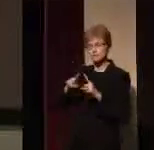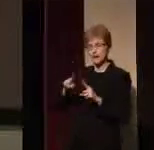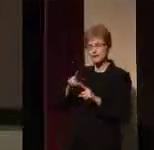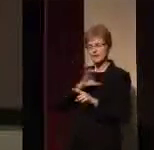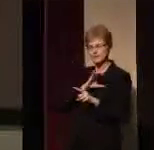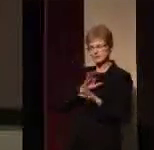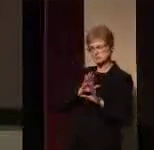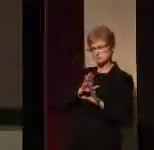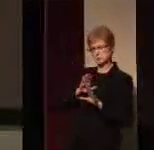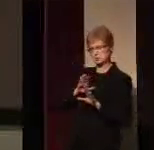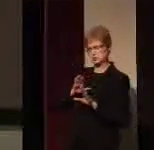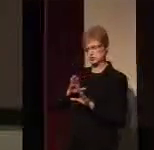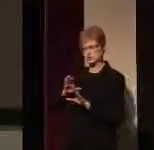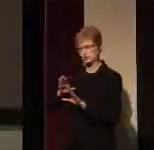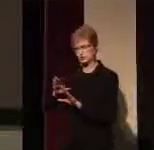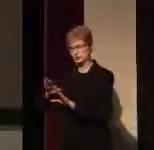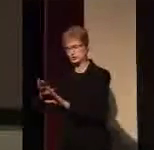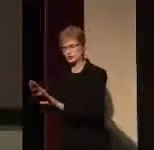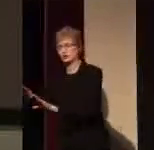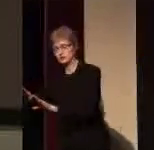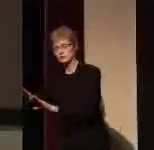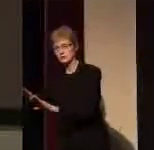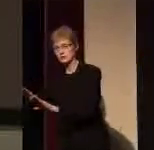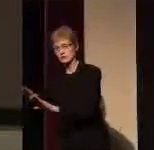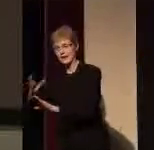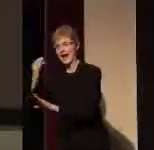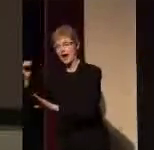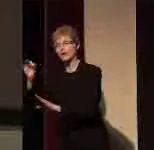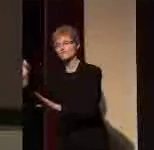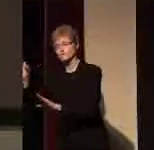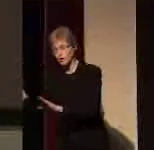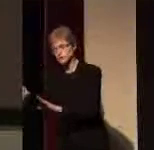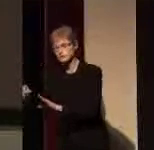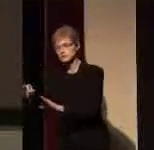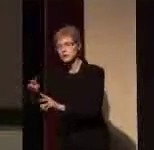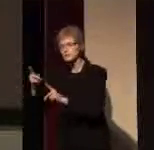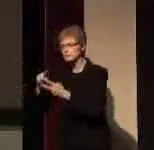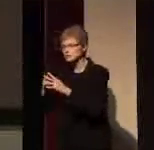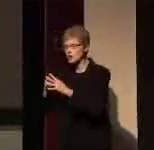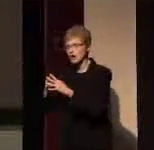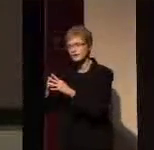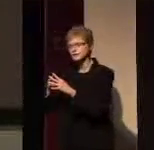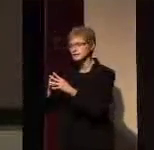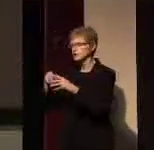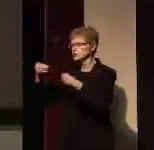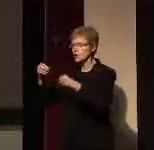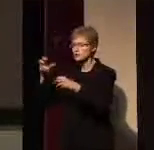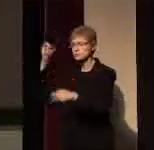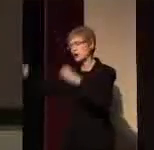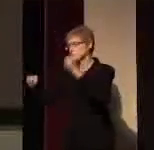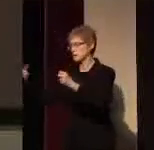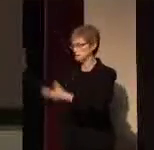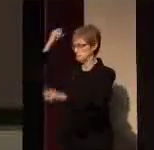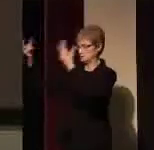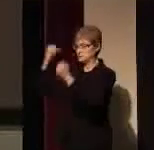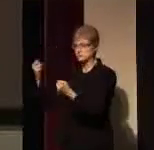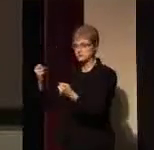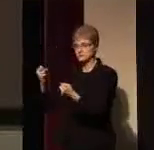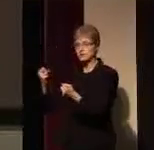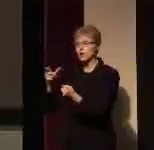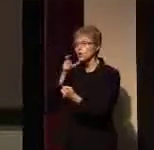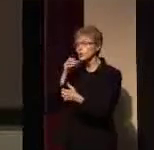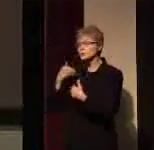those people down West Florida, so they start looting all the way down. As far as I'm concerned, we're responsible for that. Law enforcement